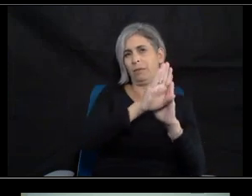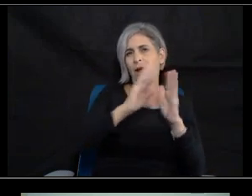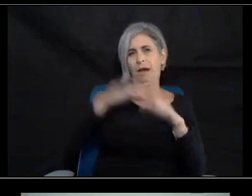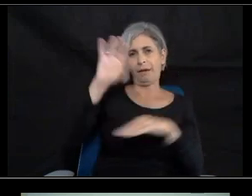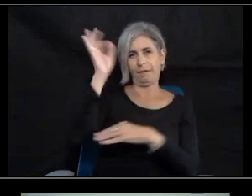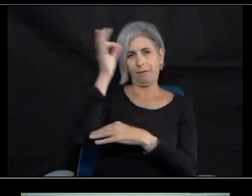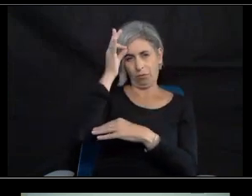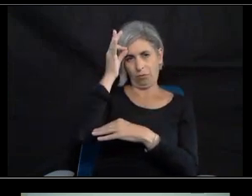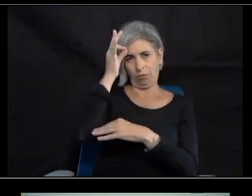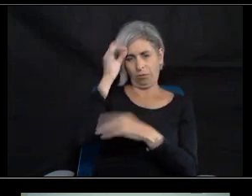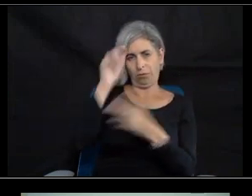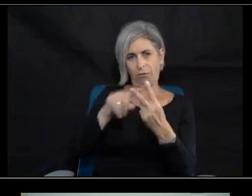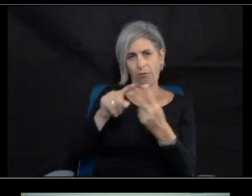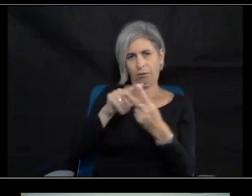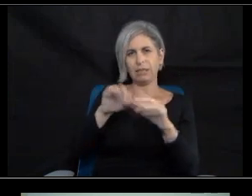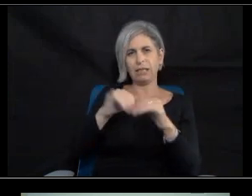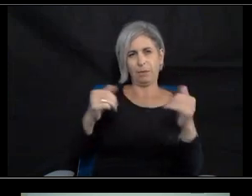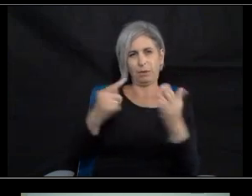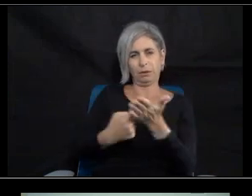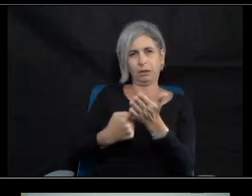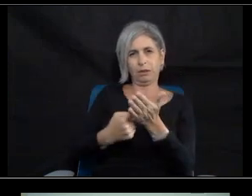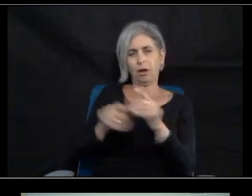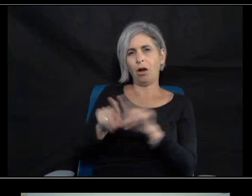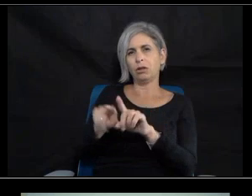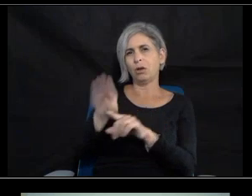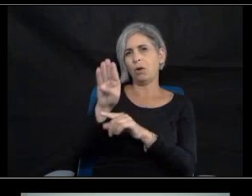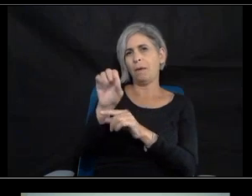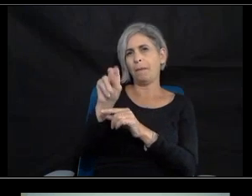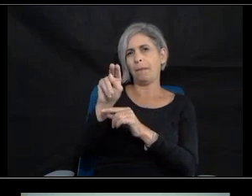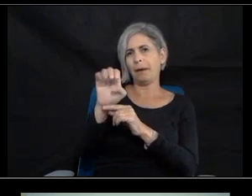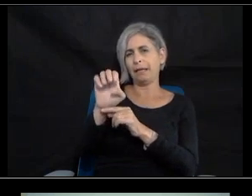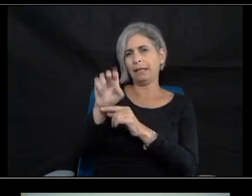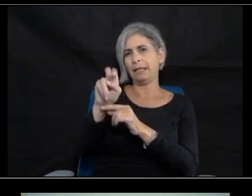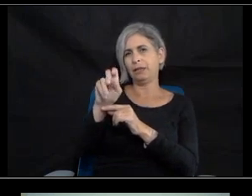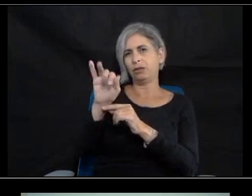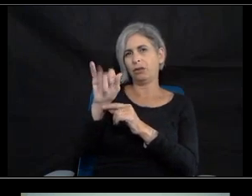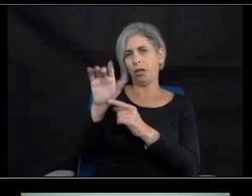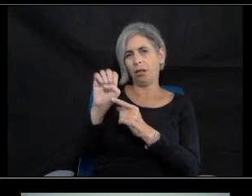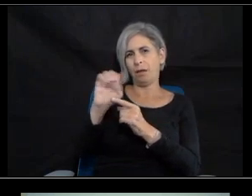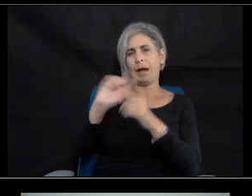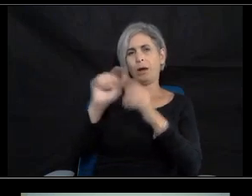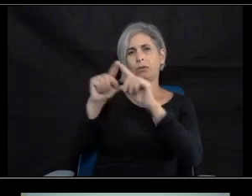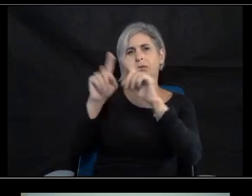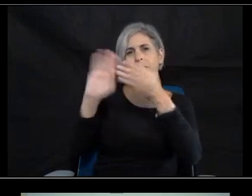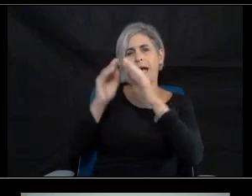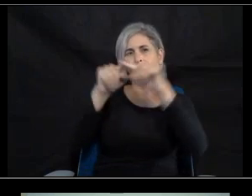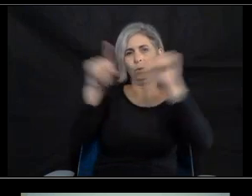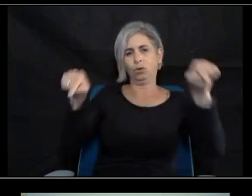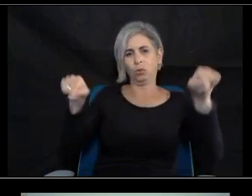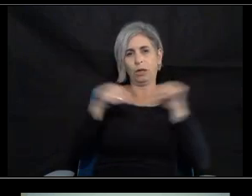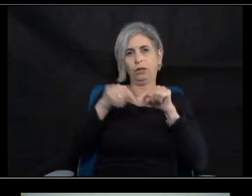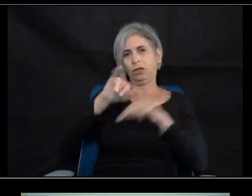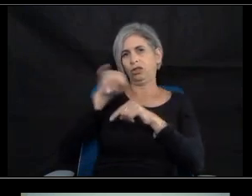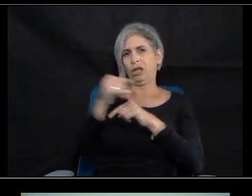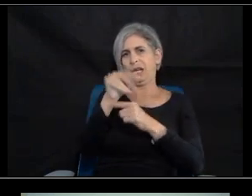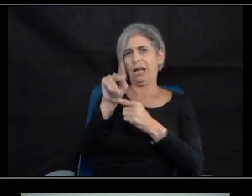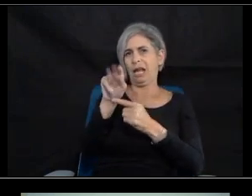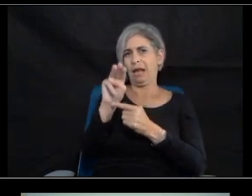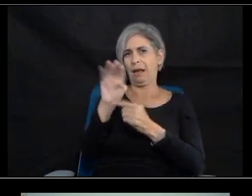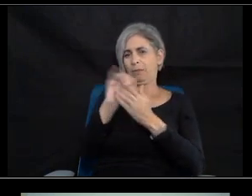also briefly spoke to Bonnie Miskell relative to Town Square and JKM's portion of